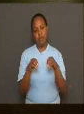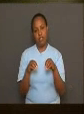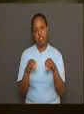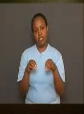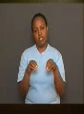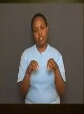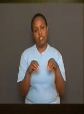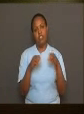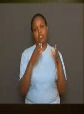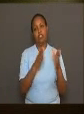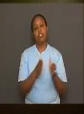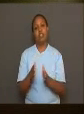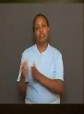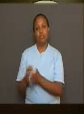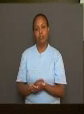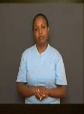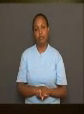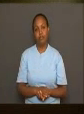Students, let's get ready.